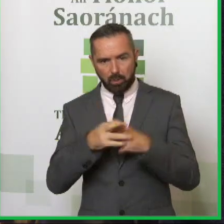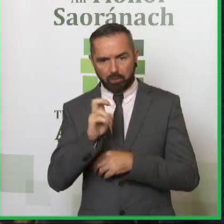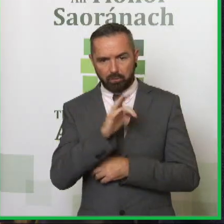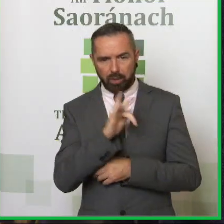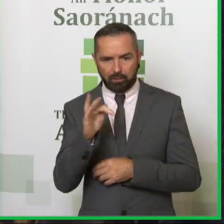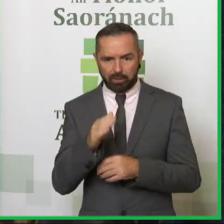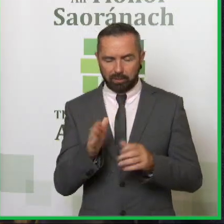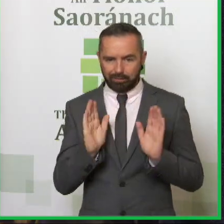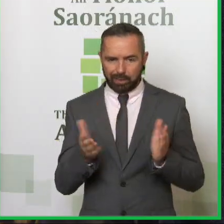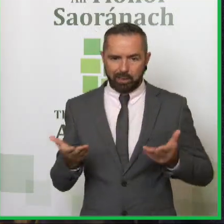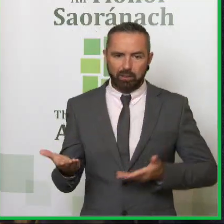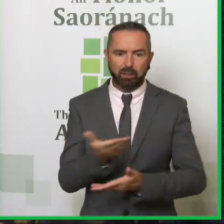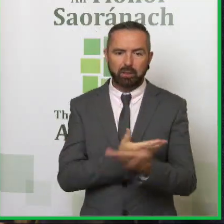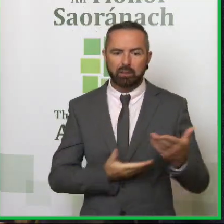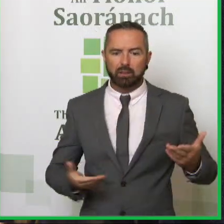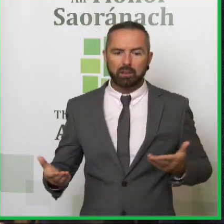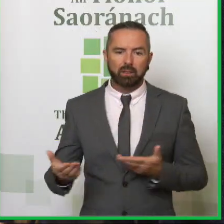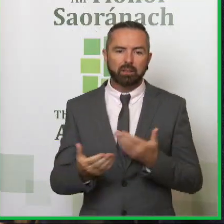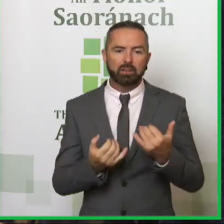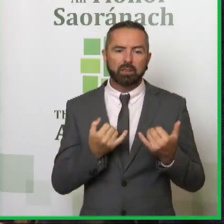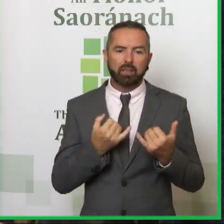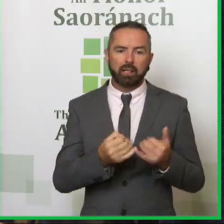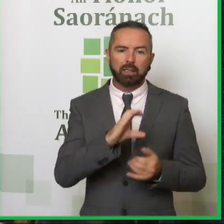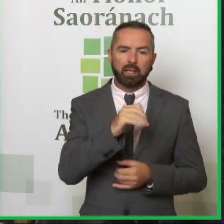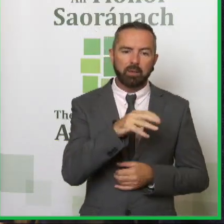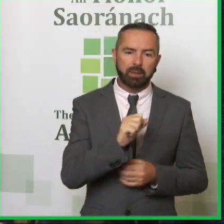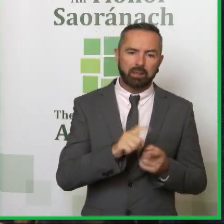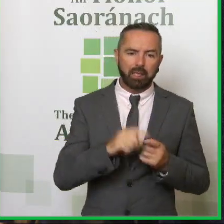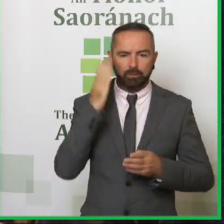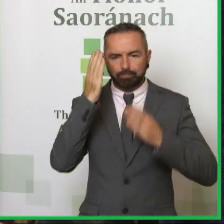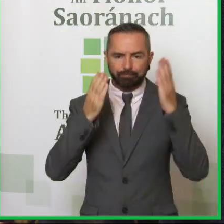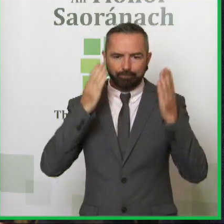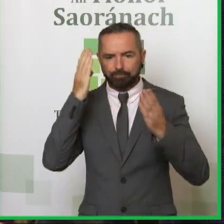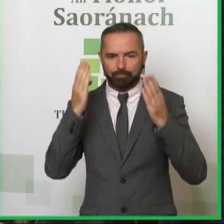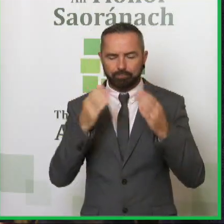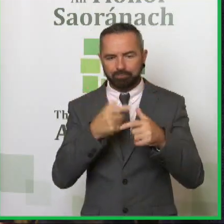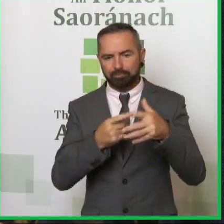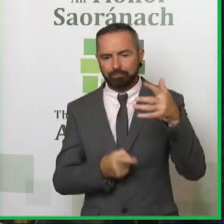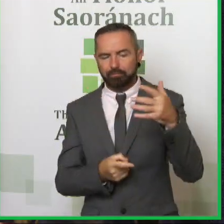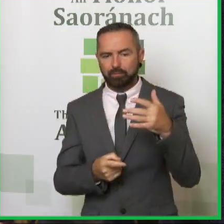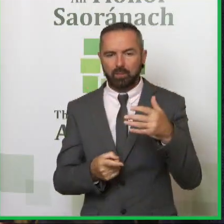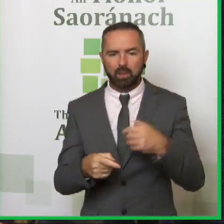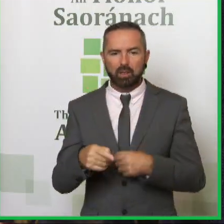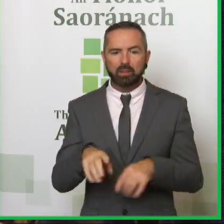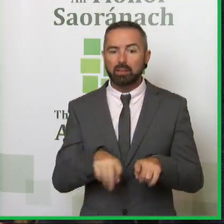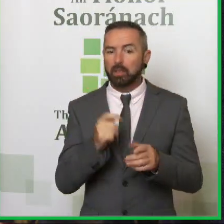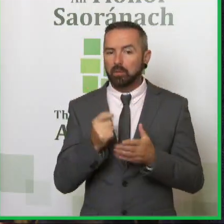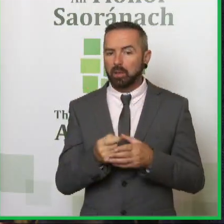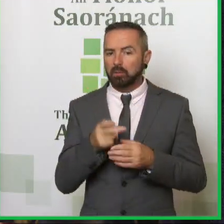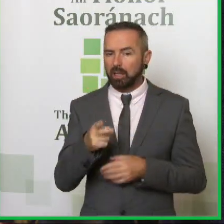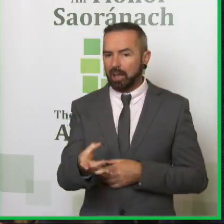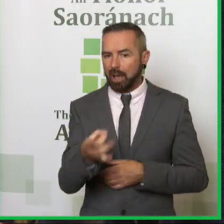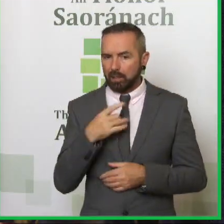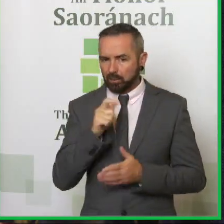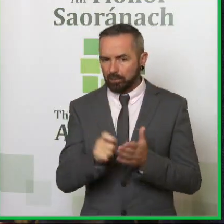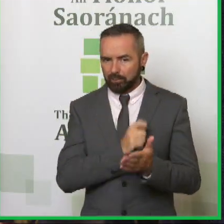to discuss drugs like cannabis and psilocybin, ayahuasca, etc., we were at the same time asked to vote on